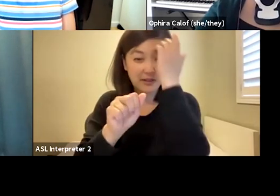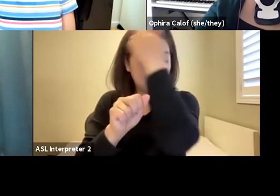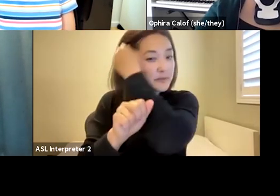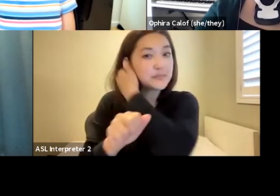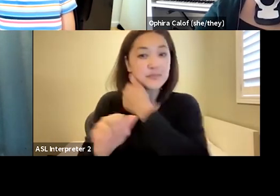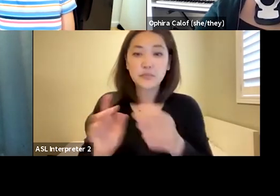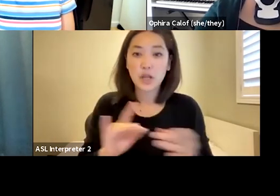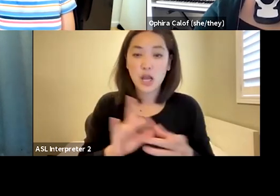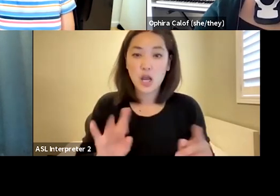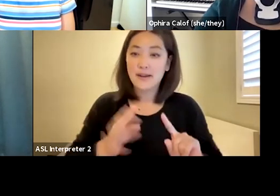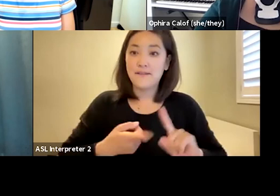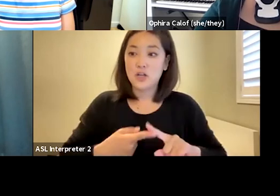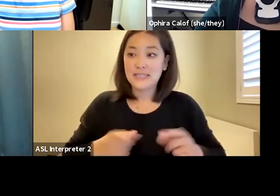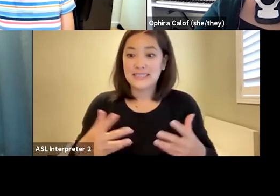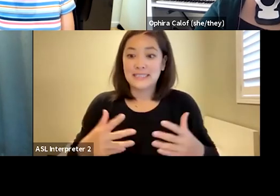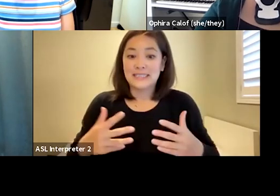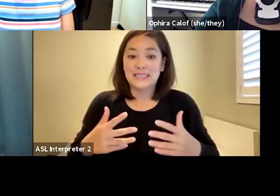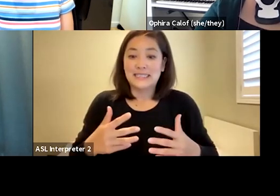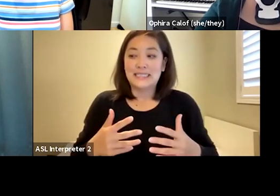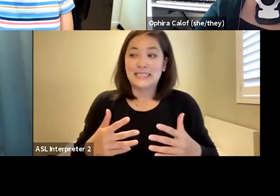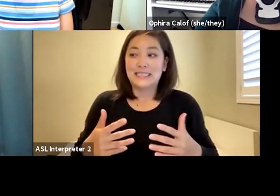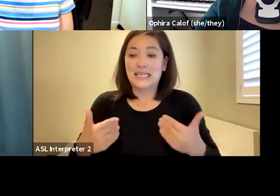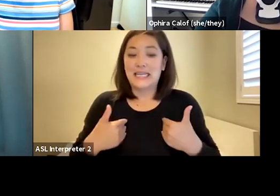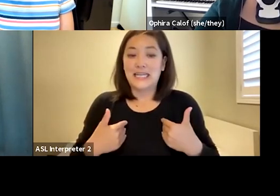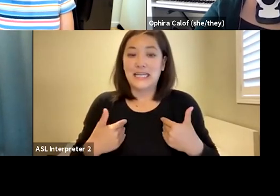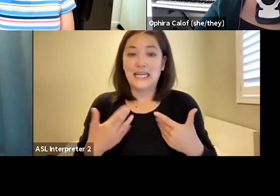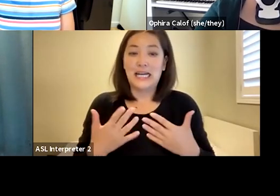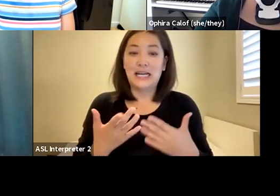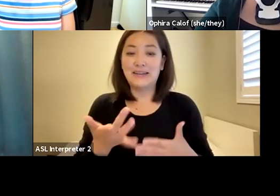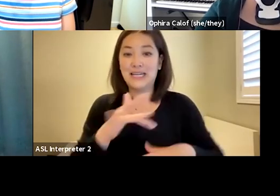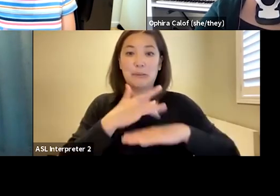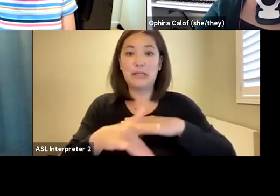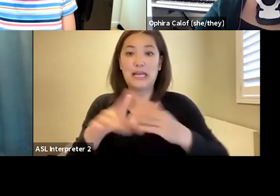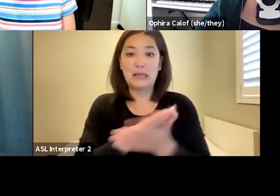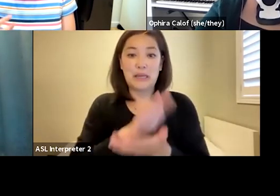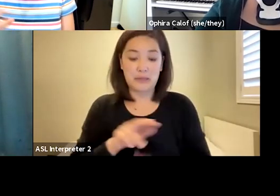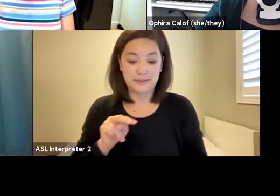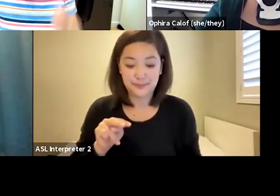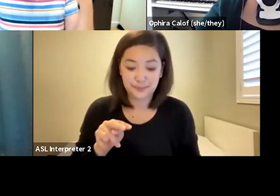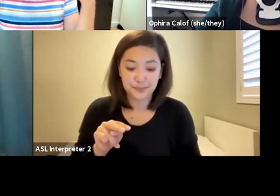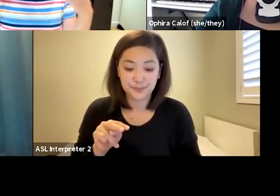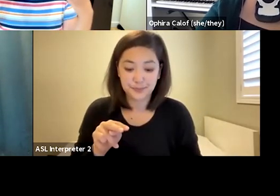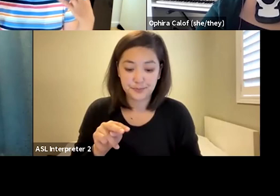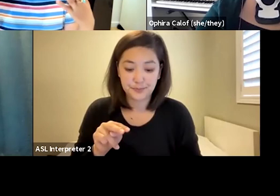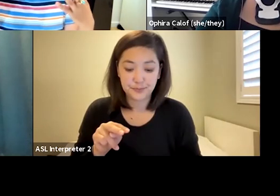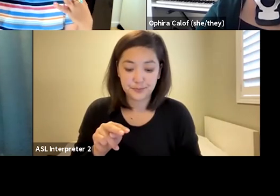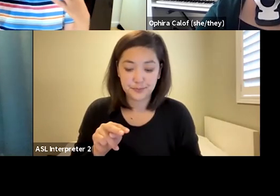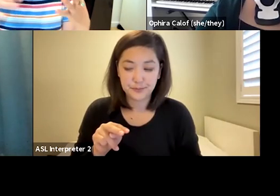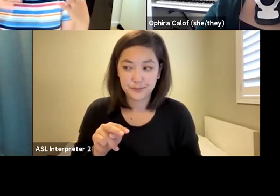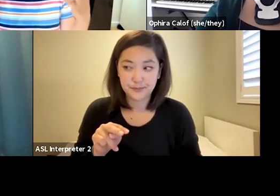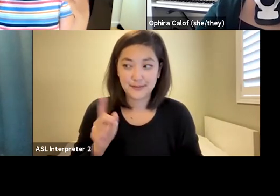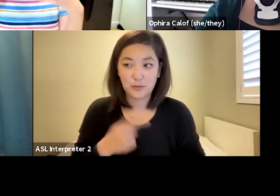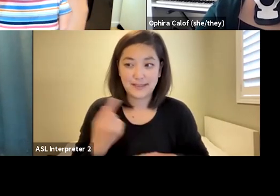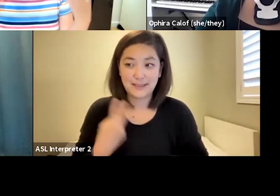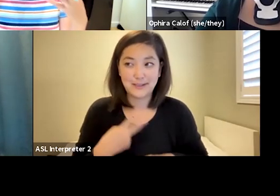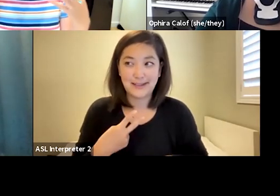first get really, really scared and I stare at a white sheet for like 2 days. And then I go to sleep and I start to think about the idea in